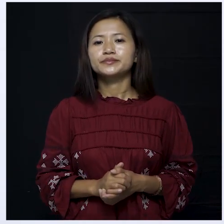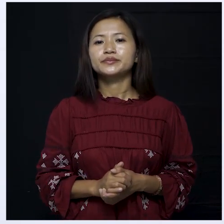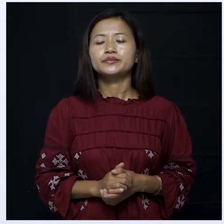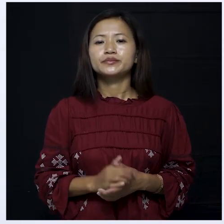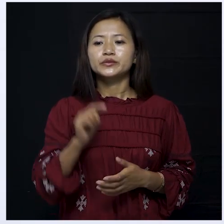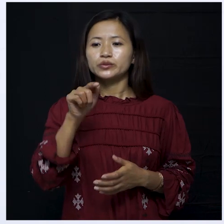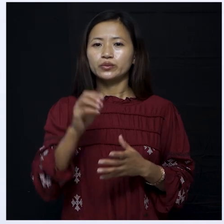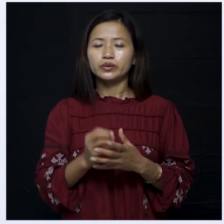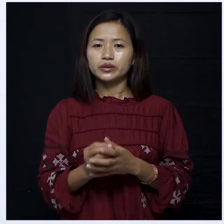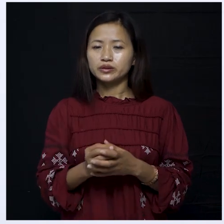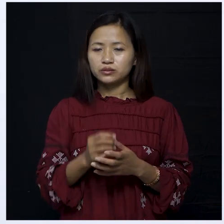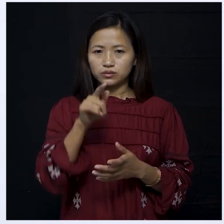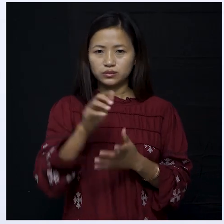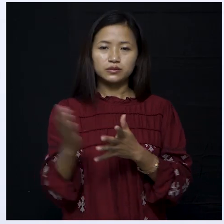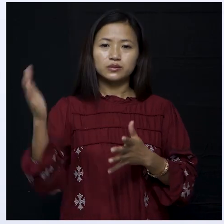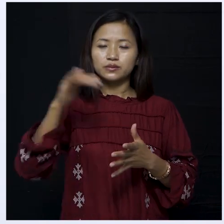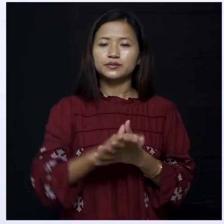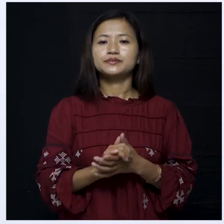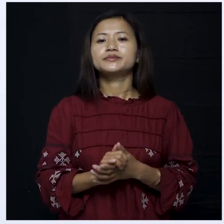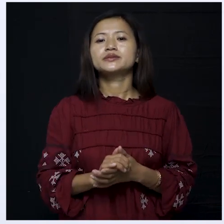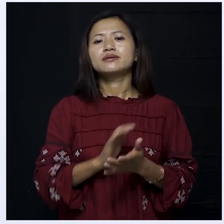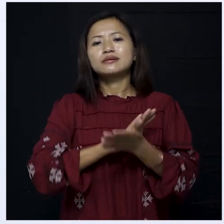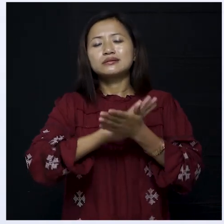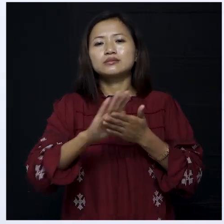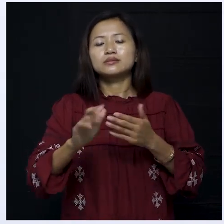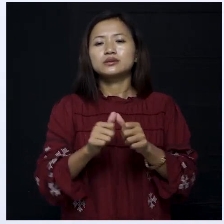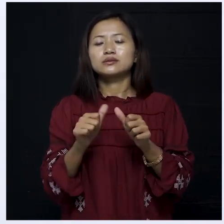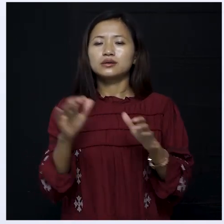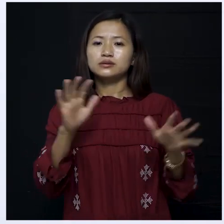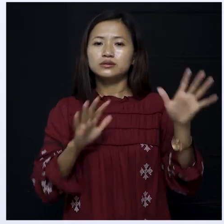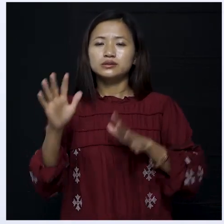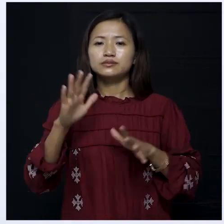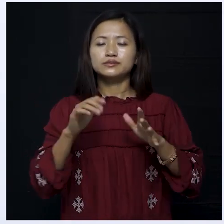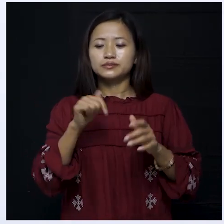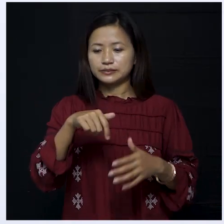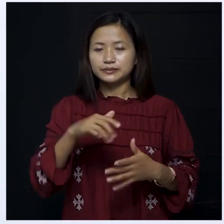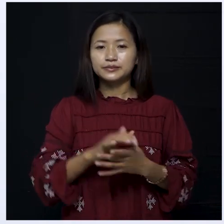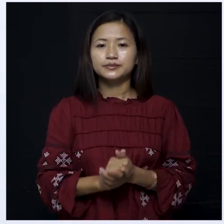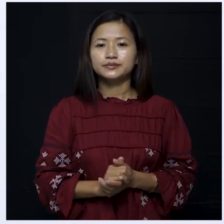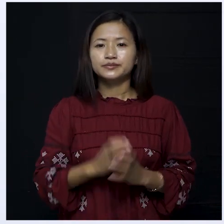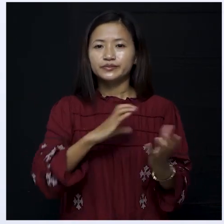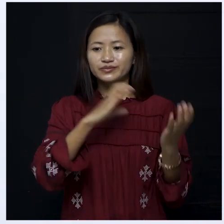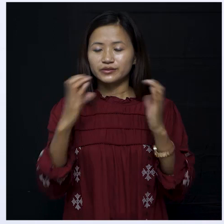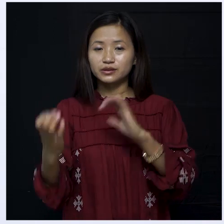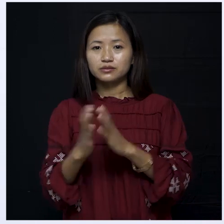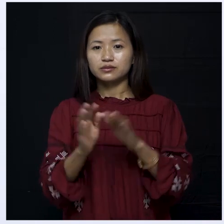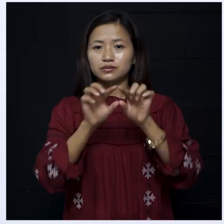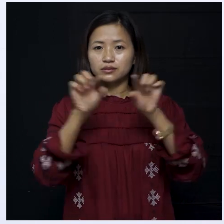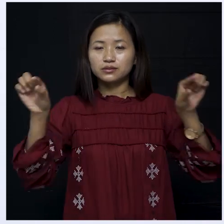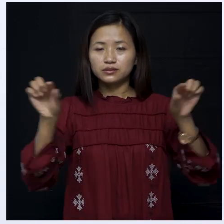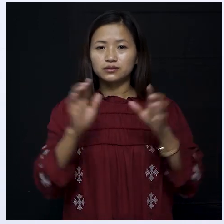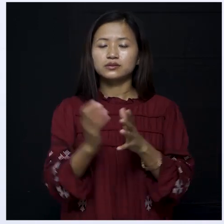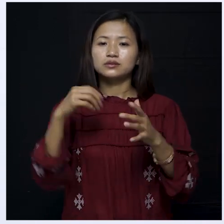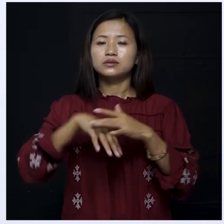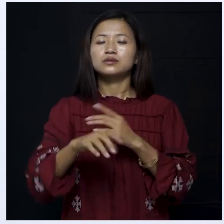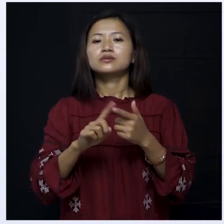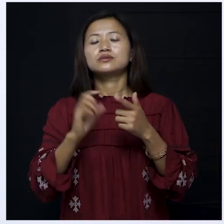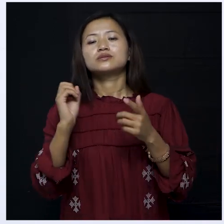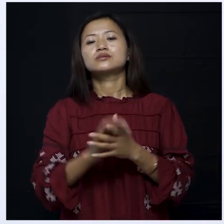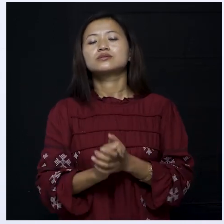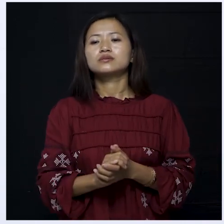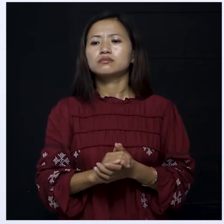When you called. A complete action here. Supposing I've changed this sentence into I was